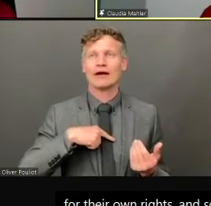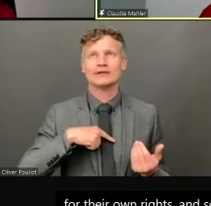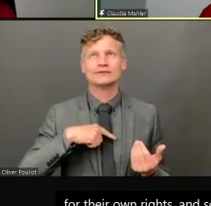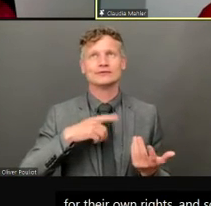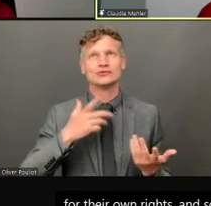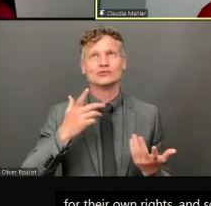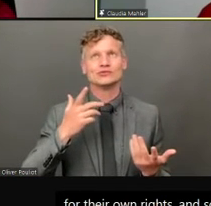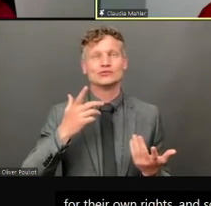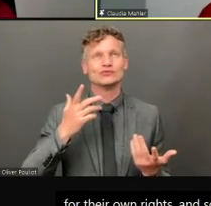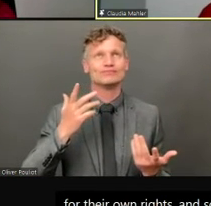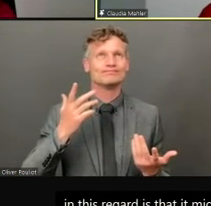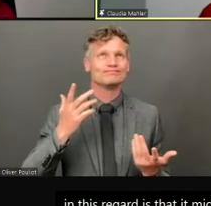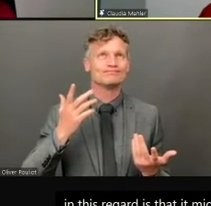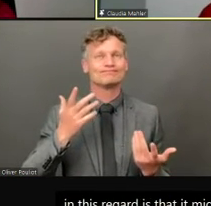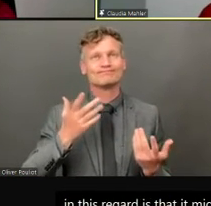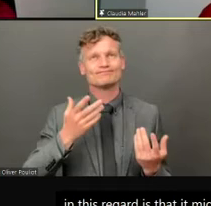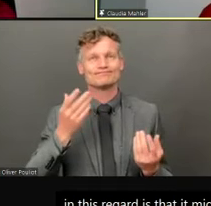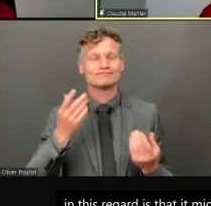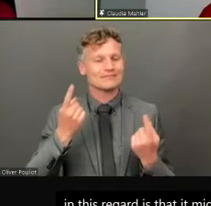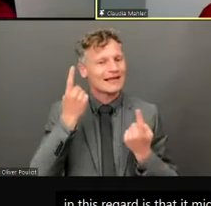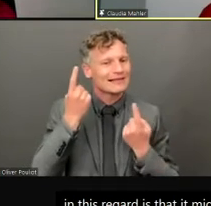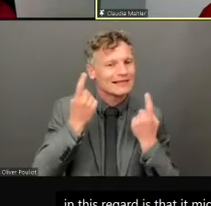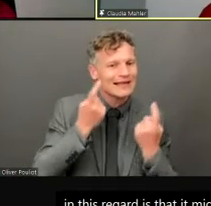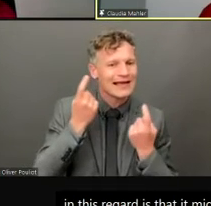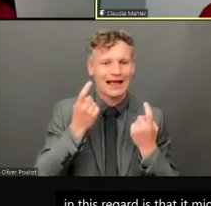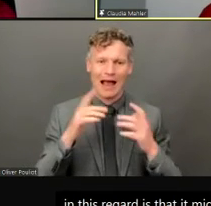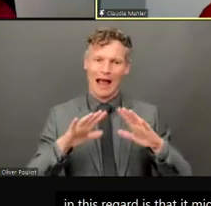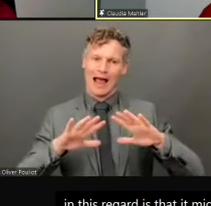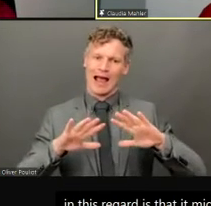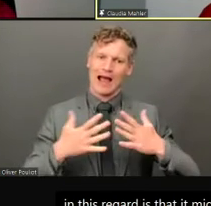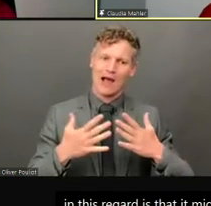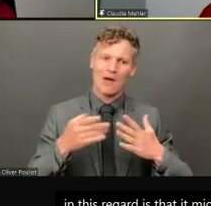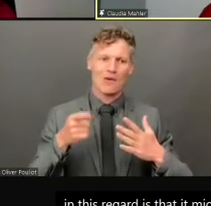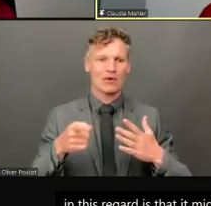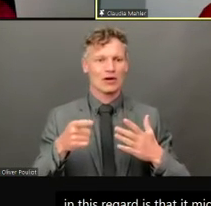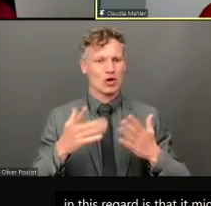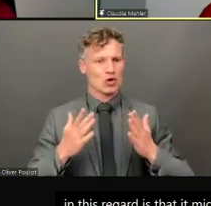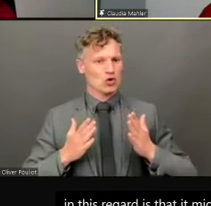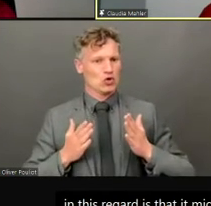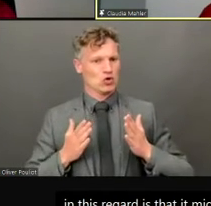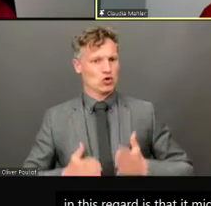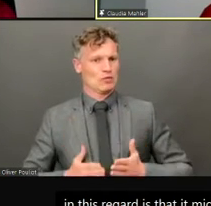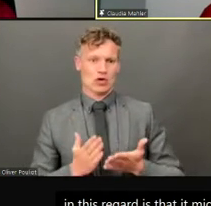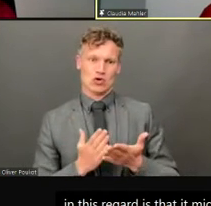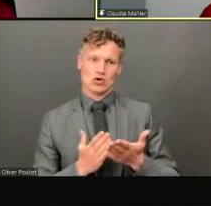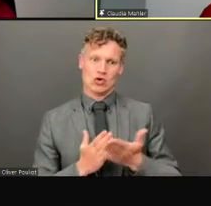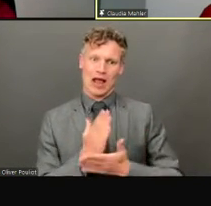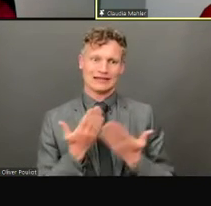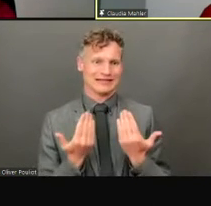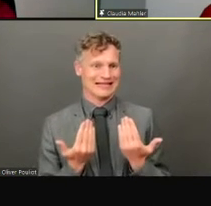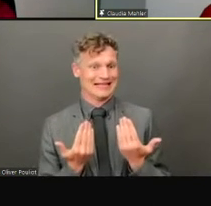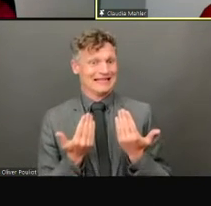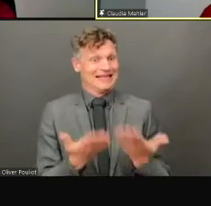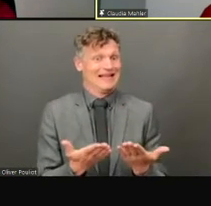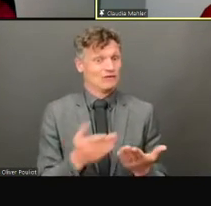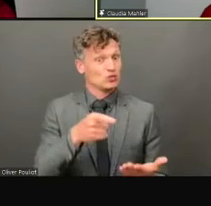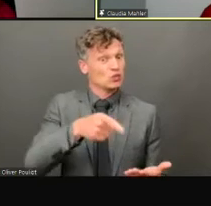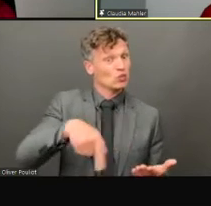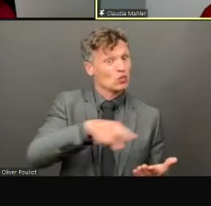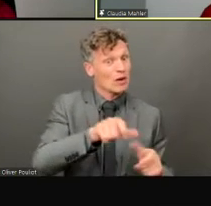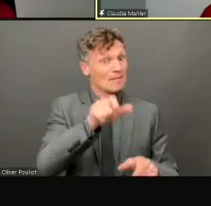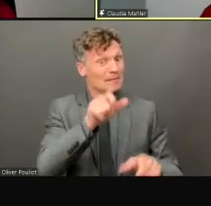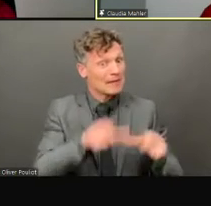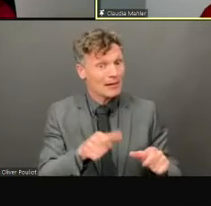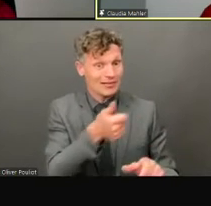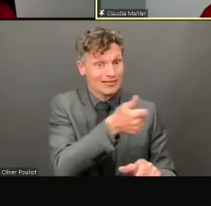can strengthen the human rights of the caregivers in one perspective. So it